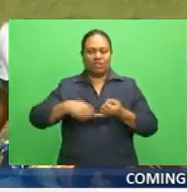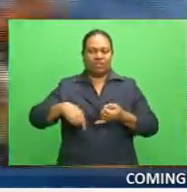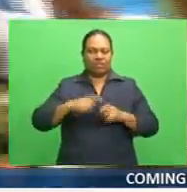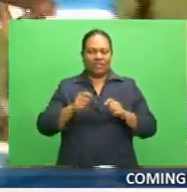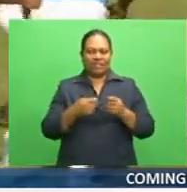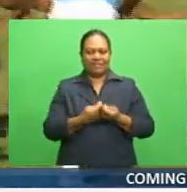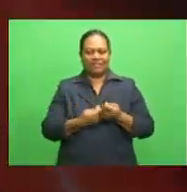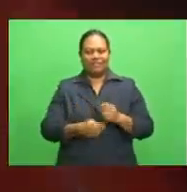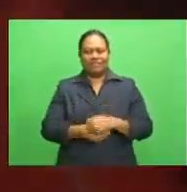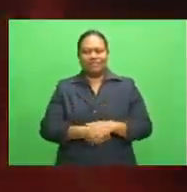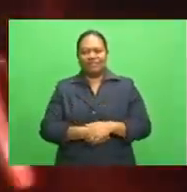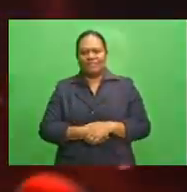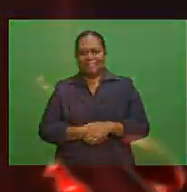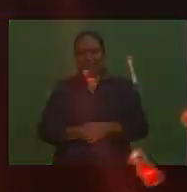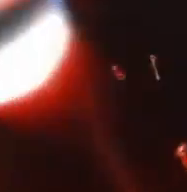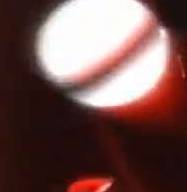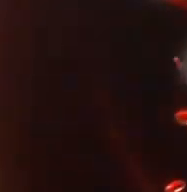break.